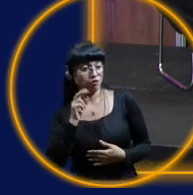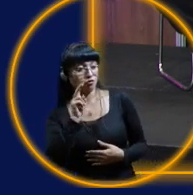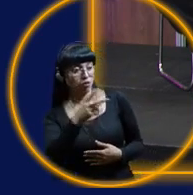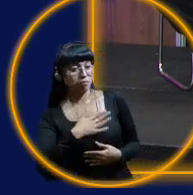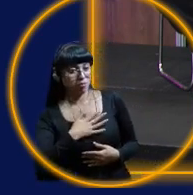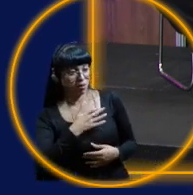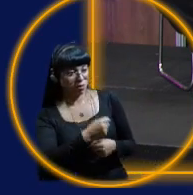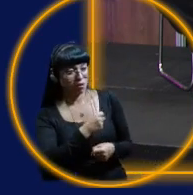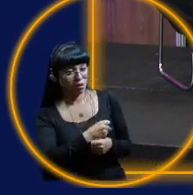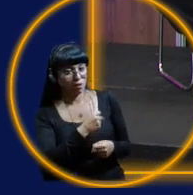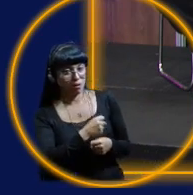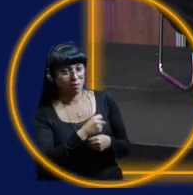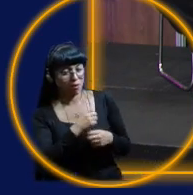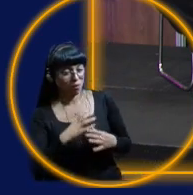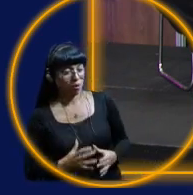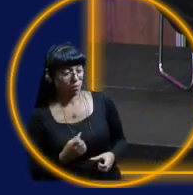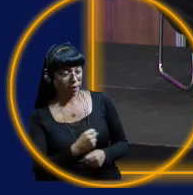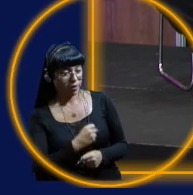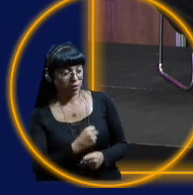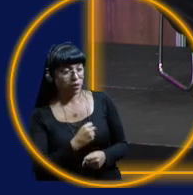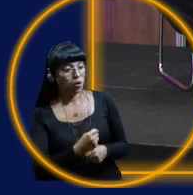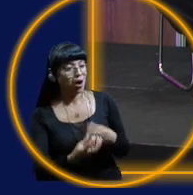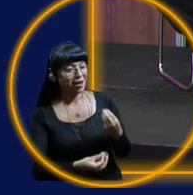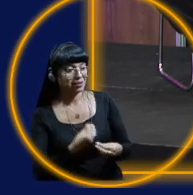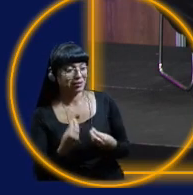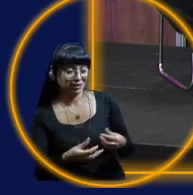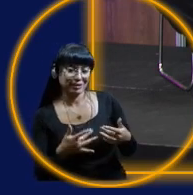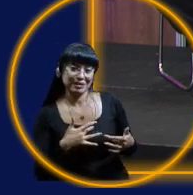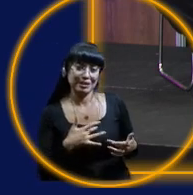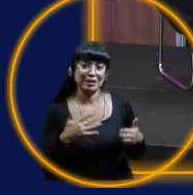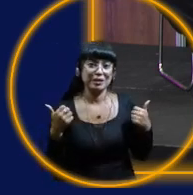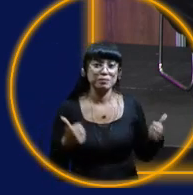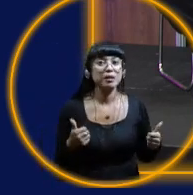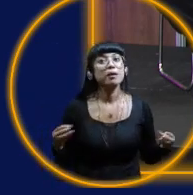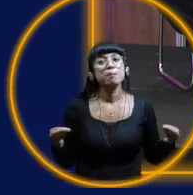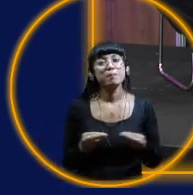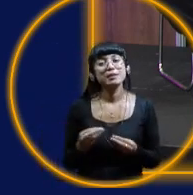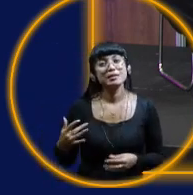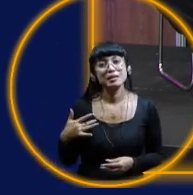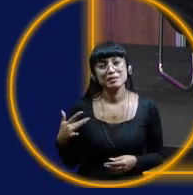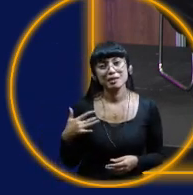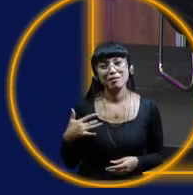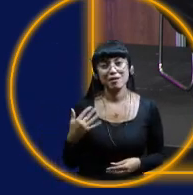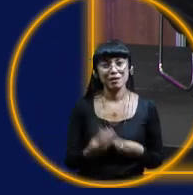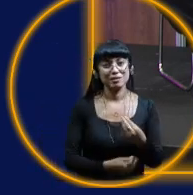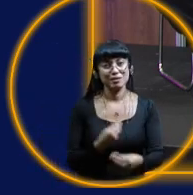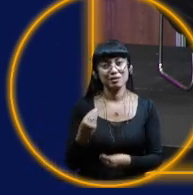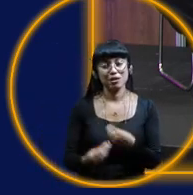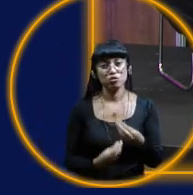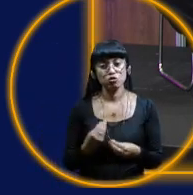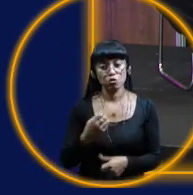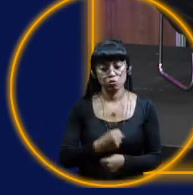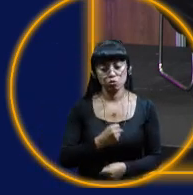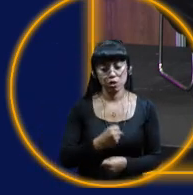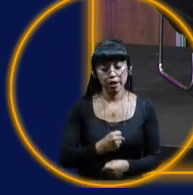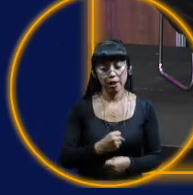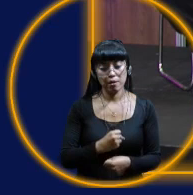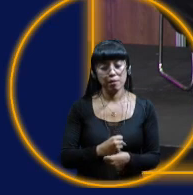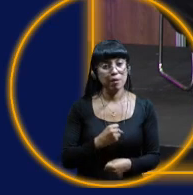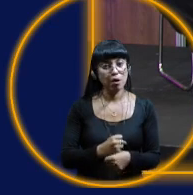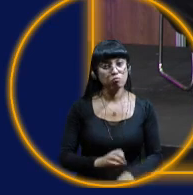good about what you made, that you feel like you were making honest work, that you were making work that matters to